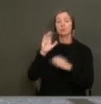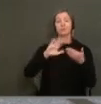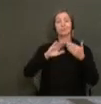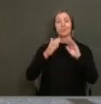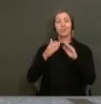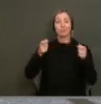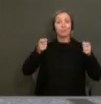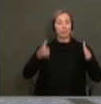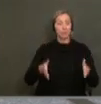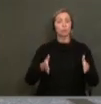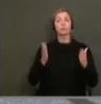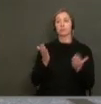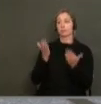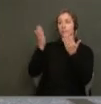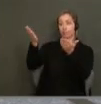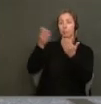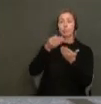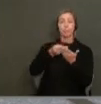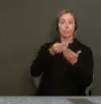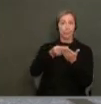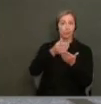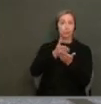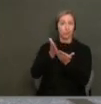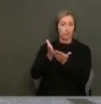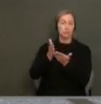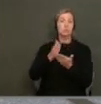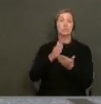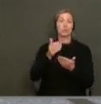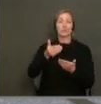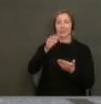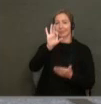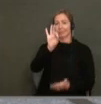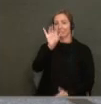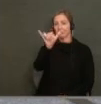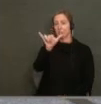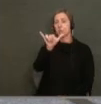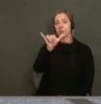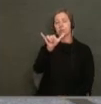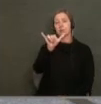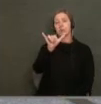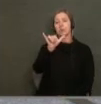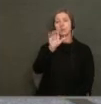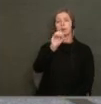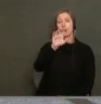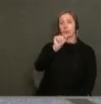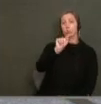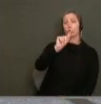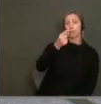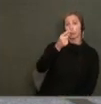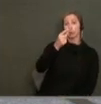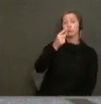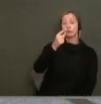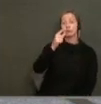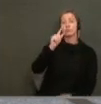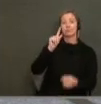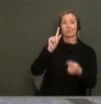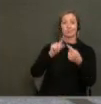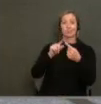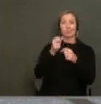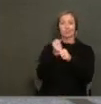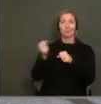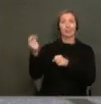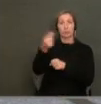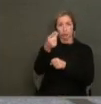the proposed budget for the next fiscal year. It runs from October 1 to September 30th of the following year. And